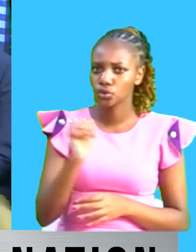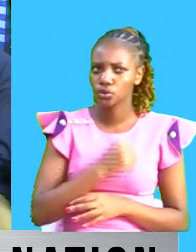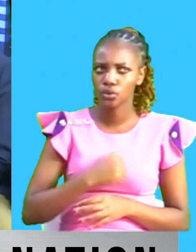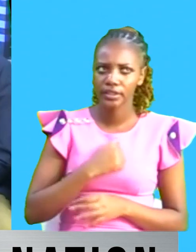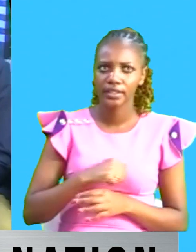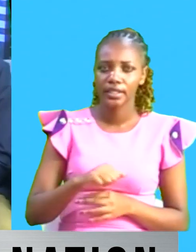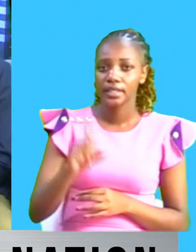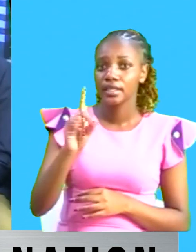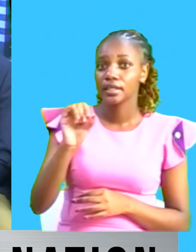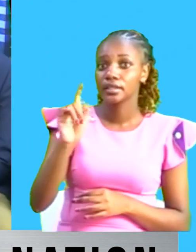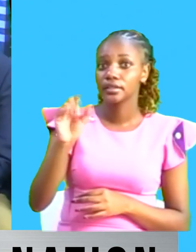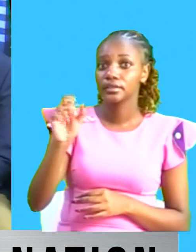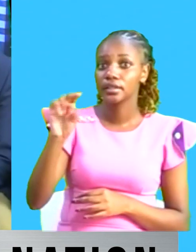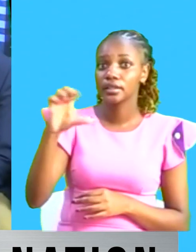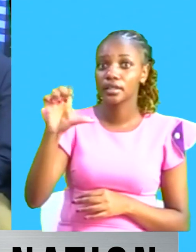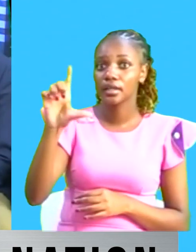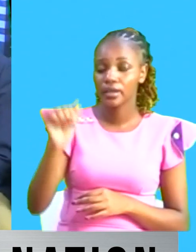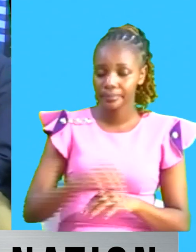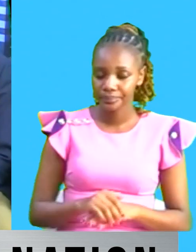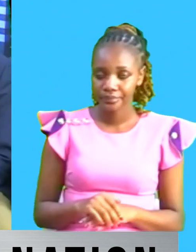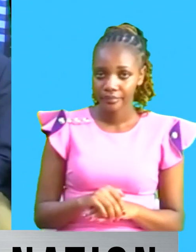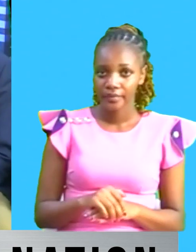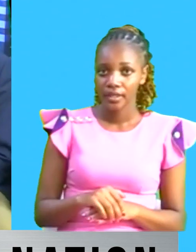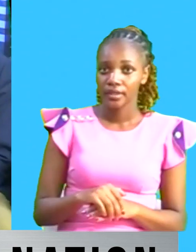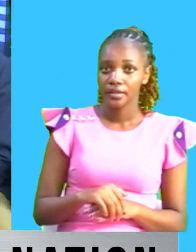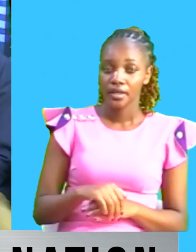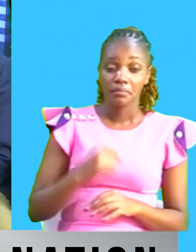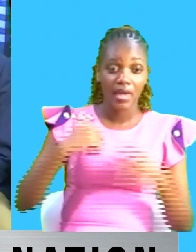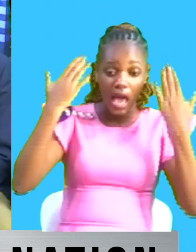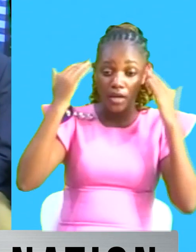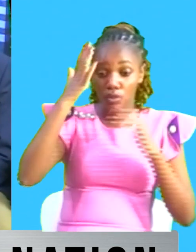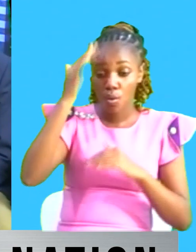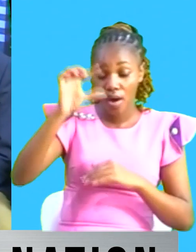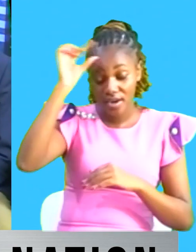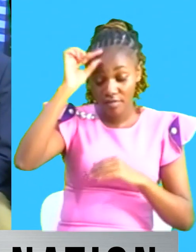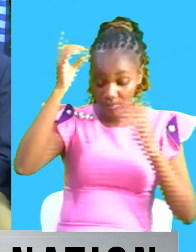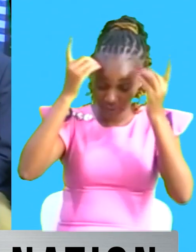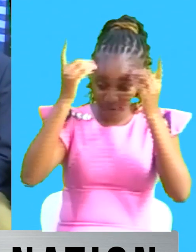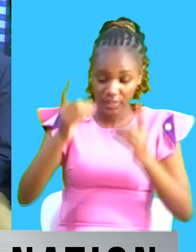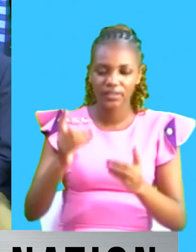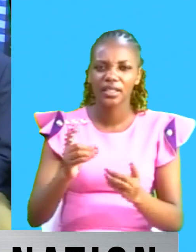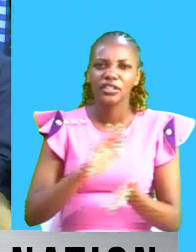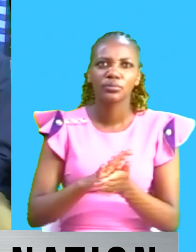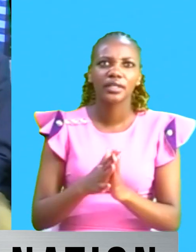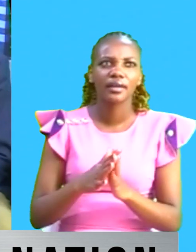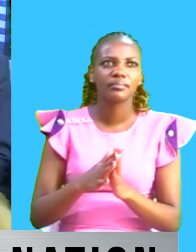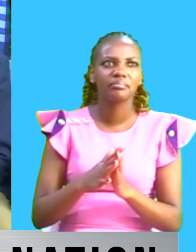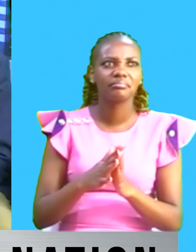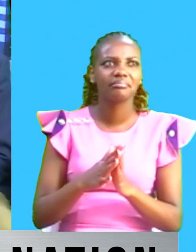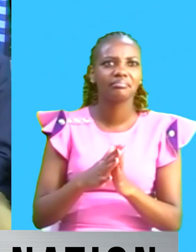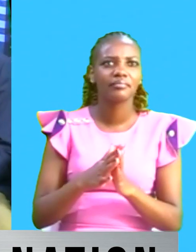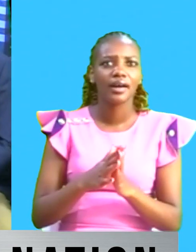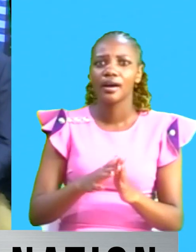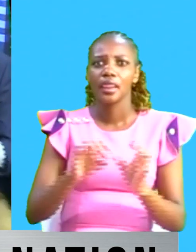really surprises me is that government can decide to become, should I call it the headline,